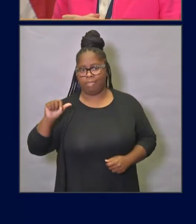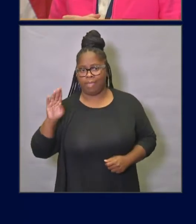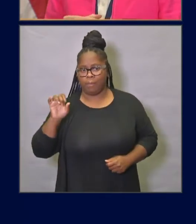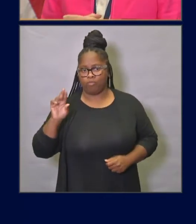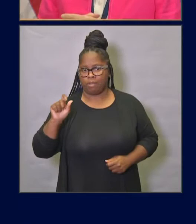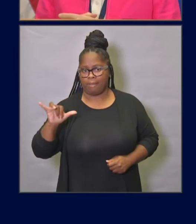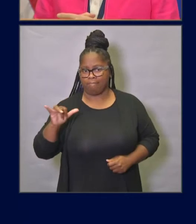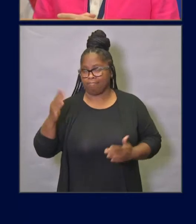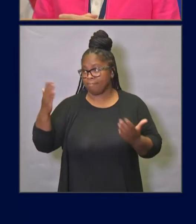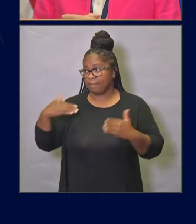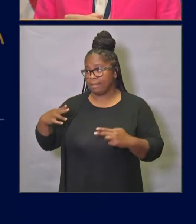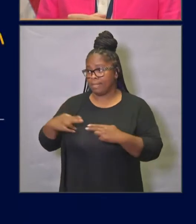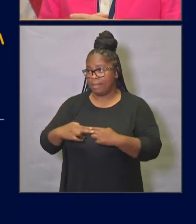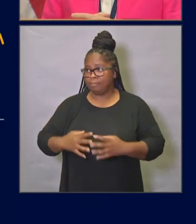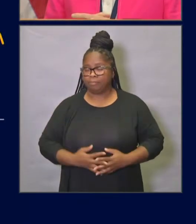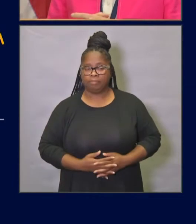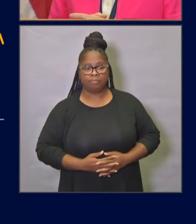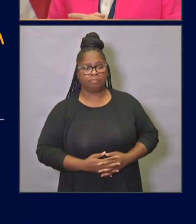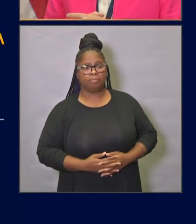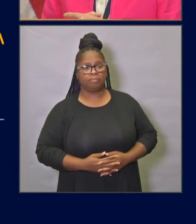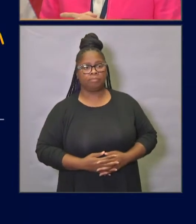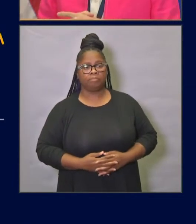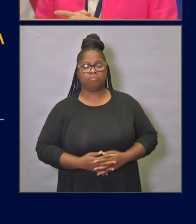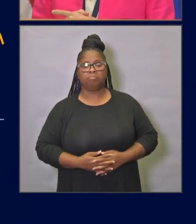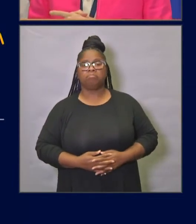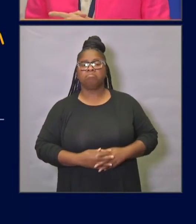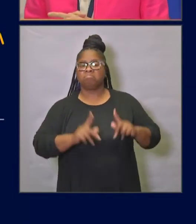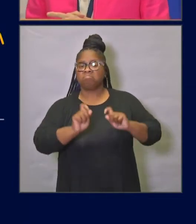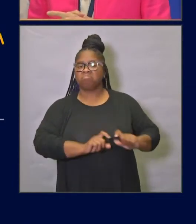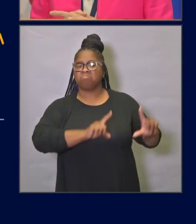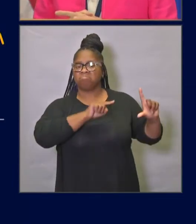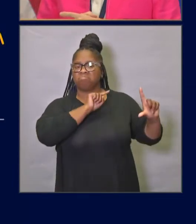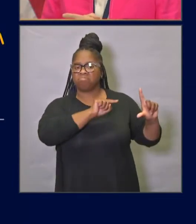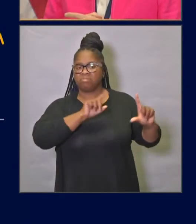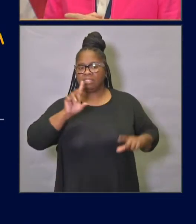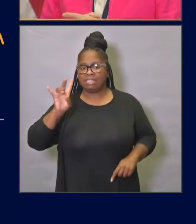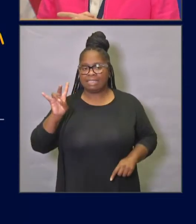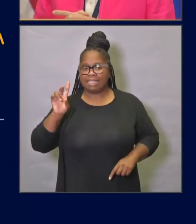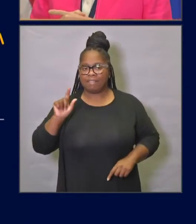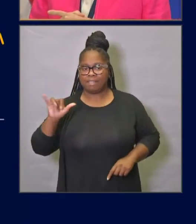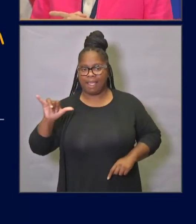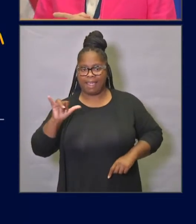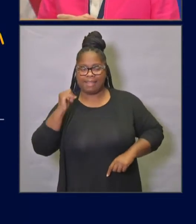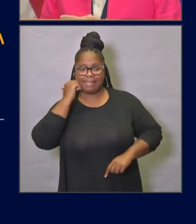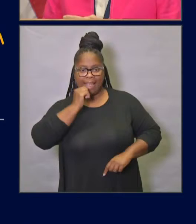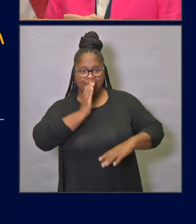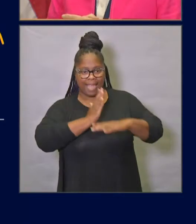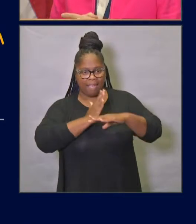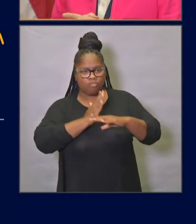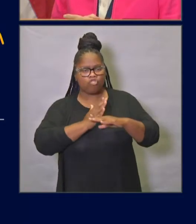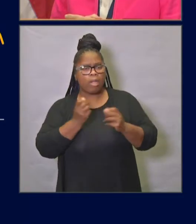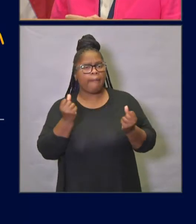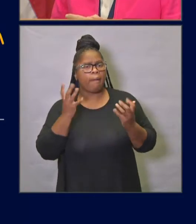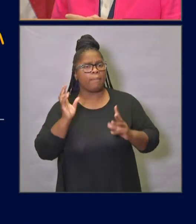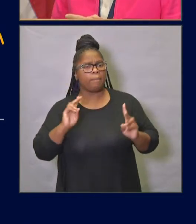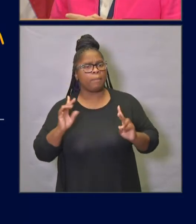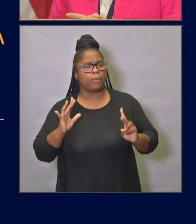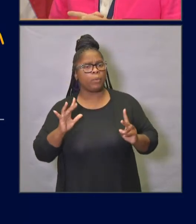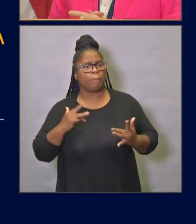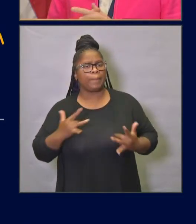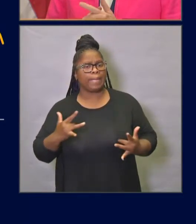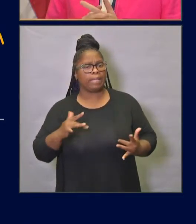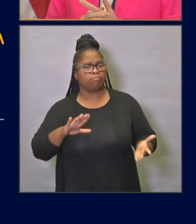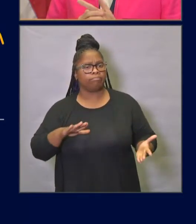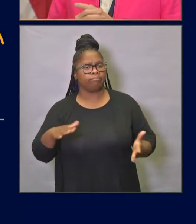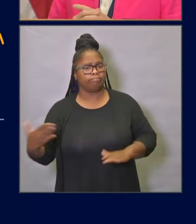slide. The next slide shows the 7-day daily average of deaths over time.